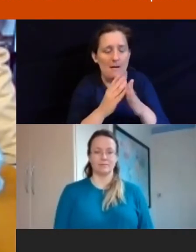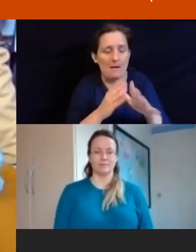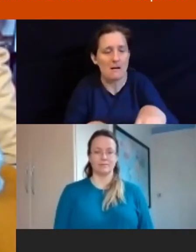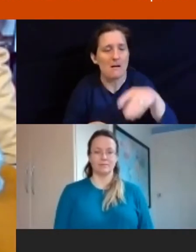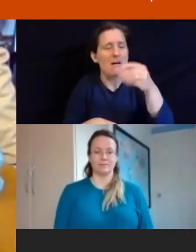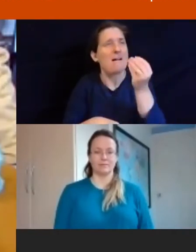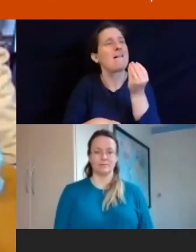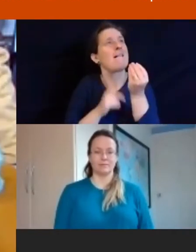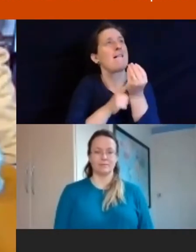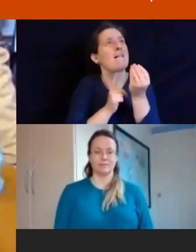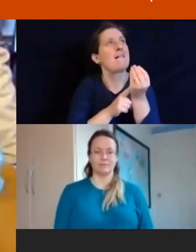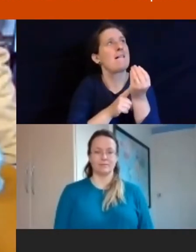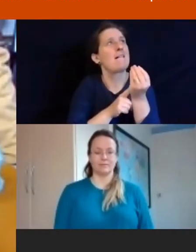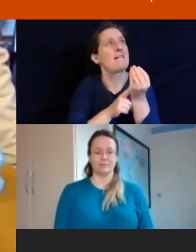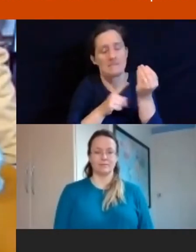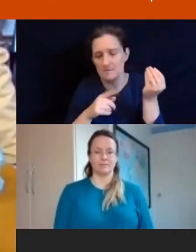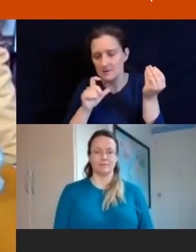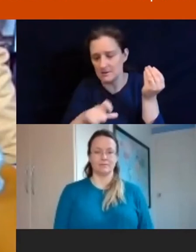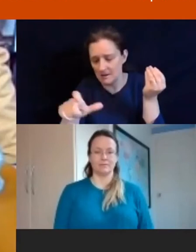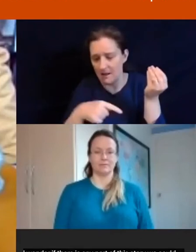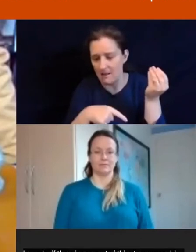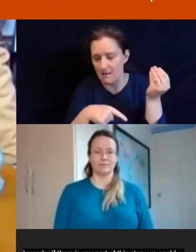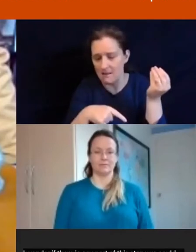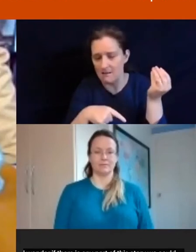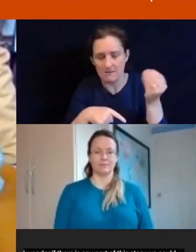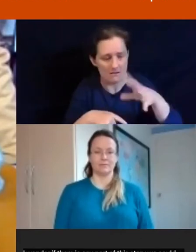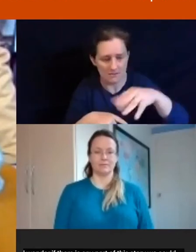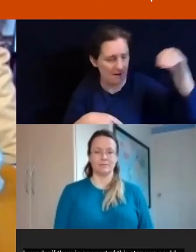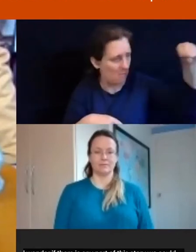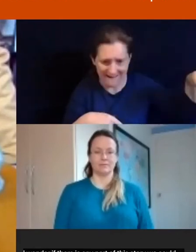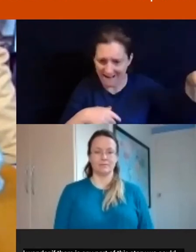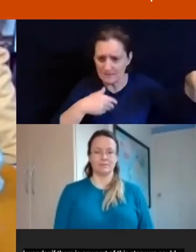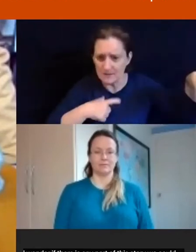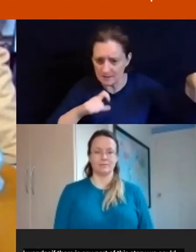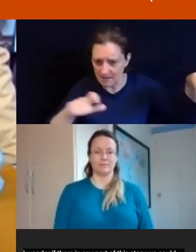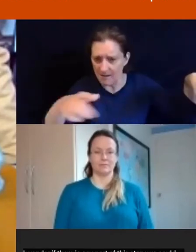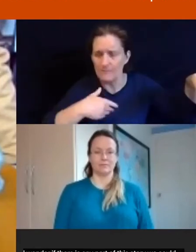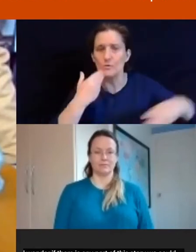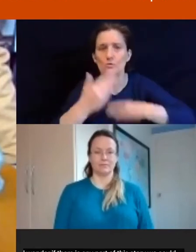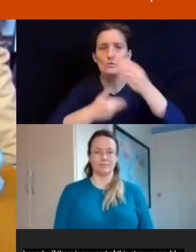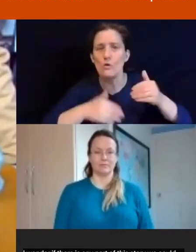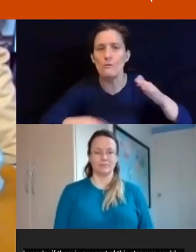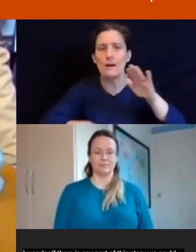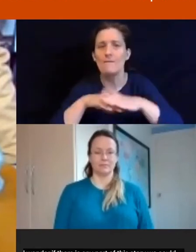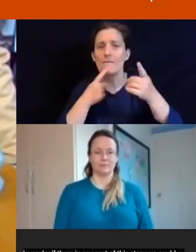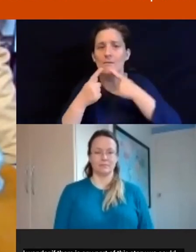and still have all the story we need.